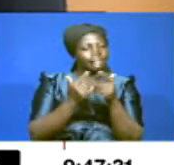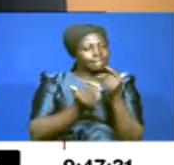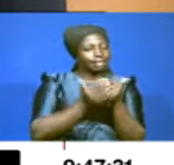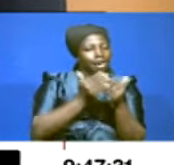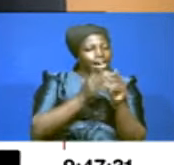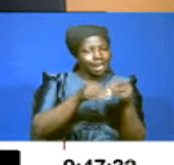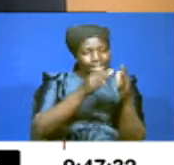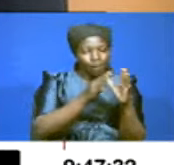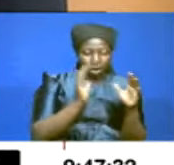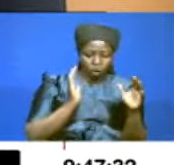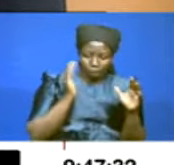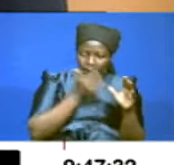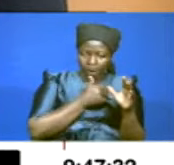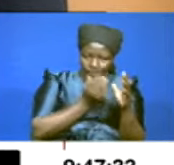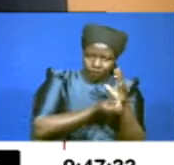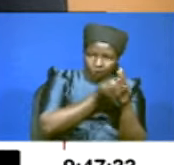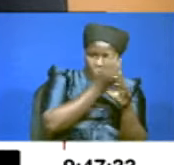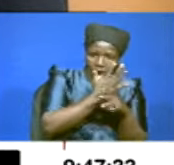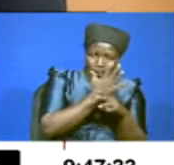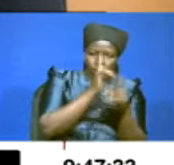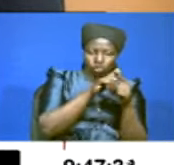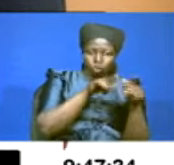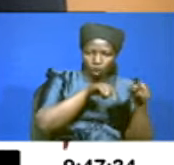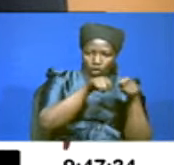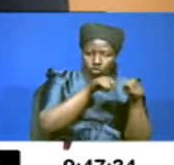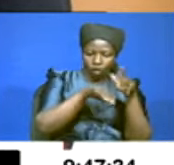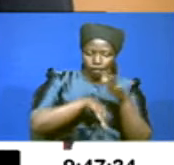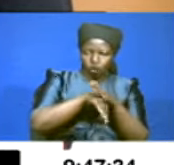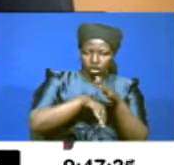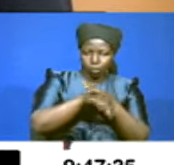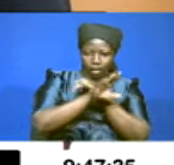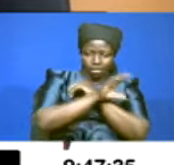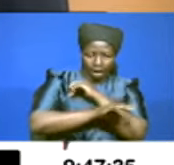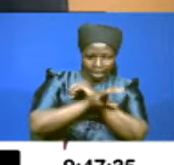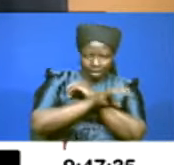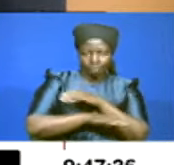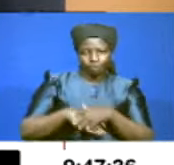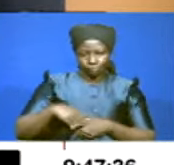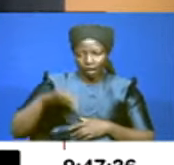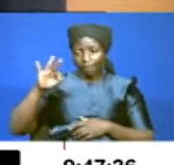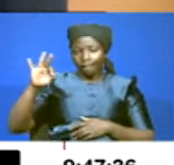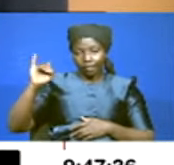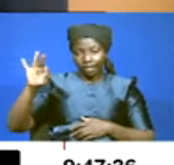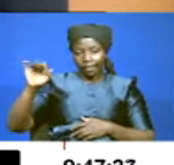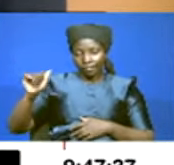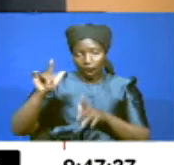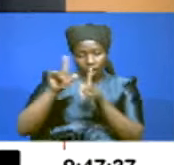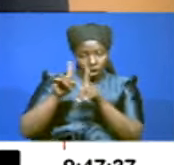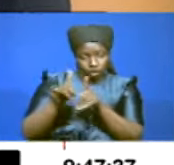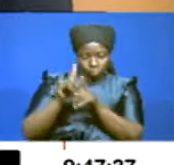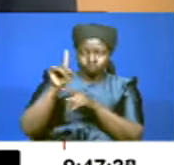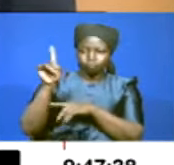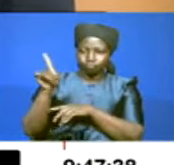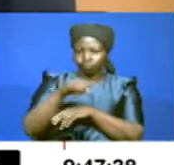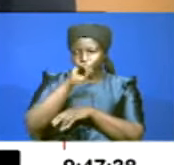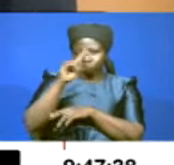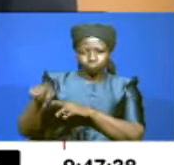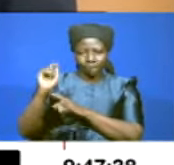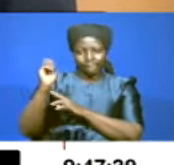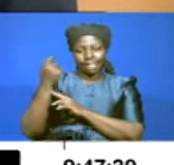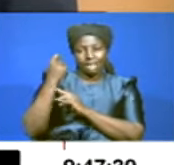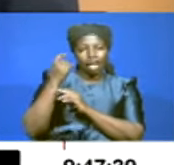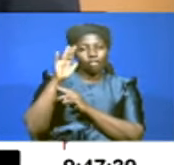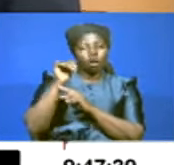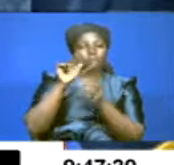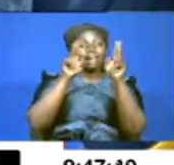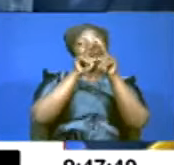football in the country. Consequently, the World Soccer Governing Body, FIFA, banned Kenya indefinitely from